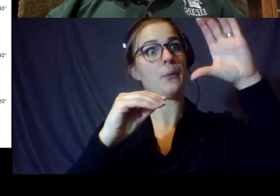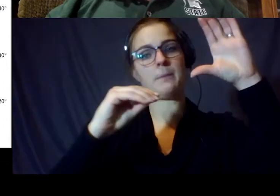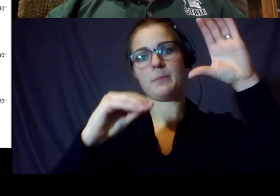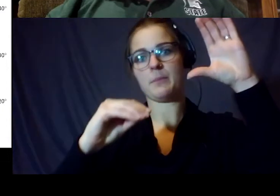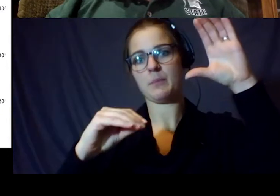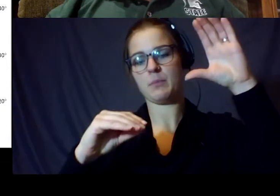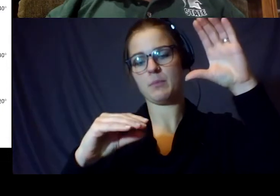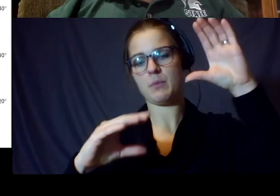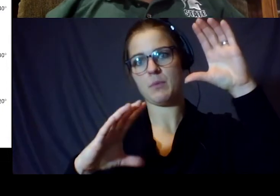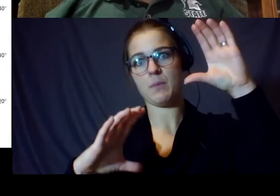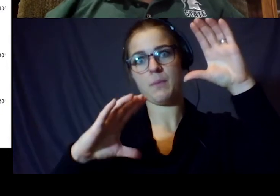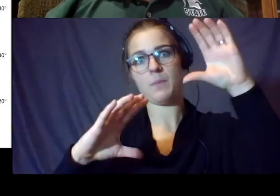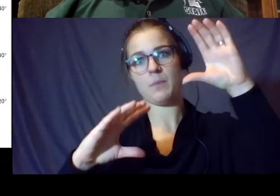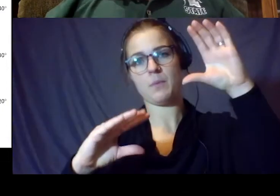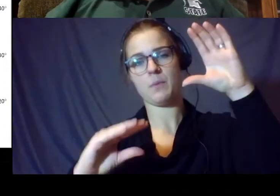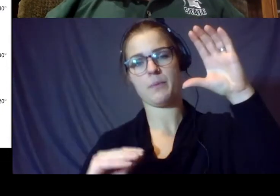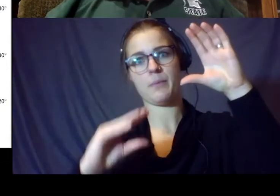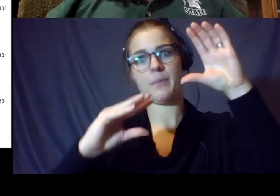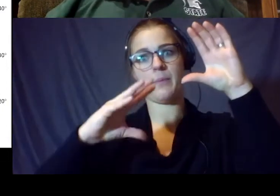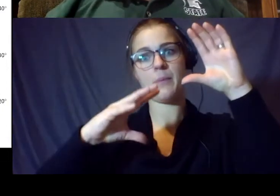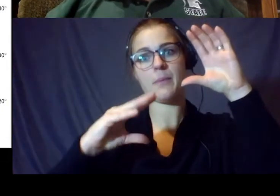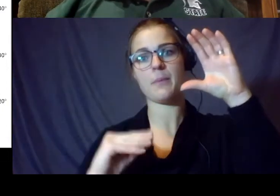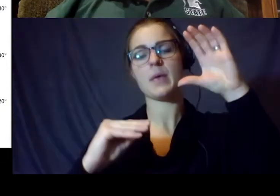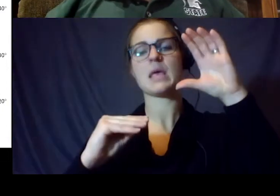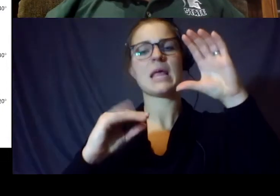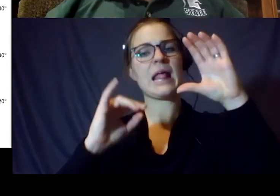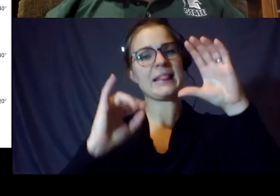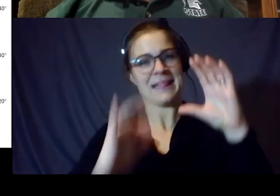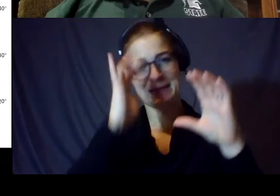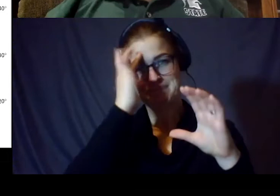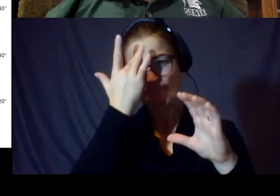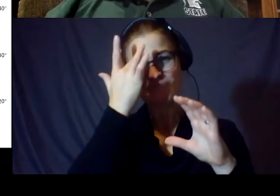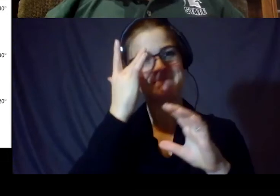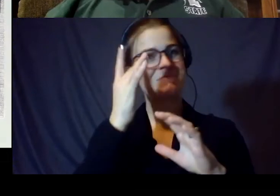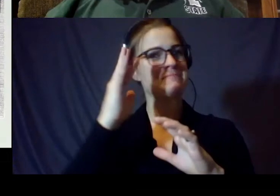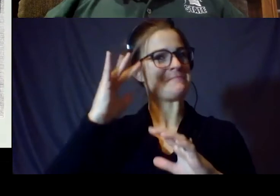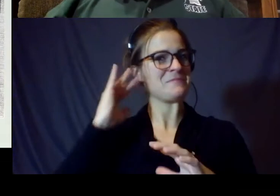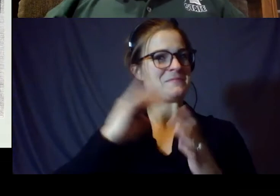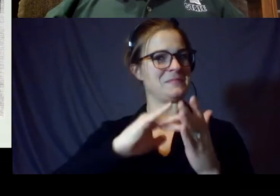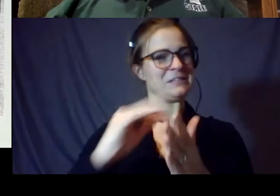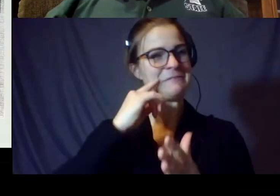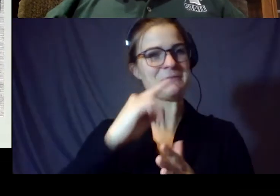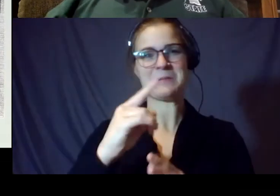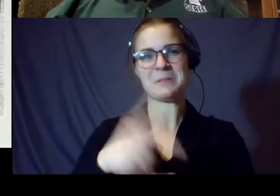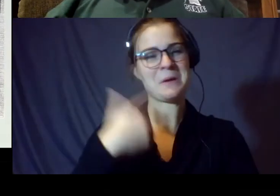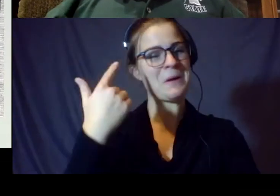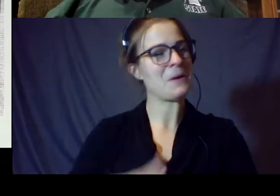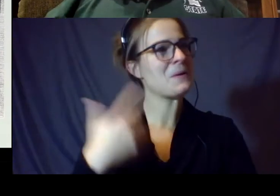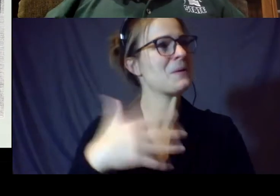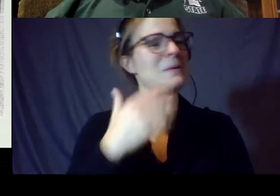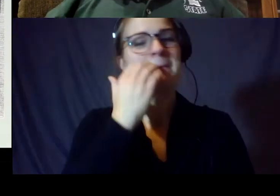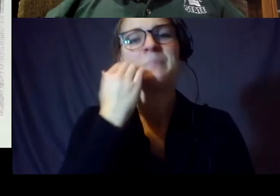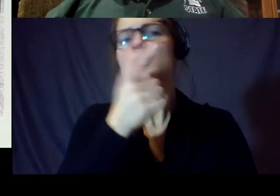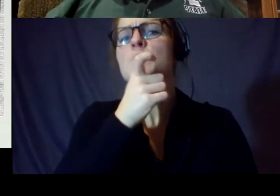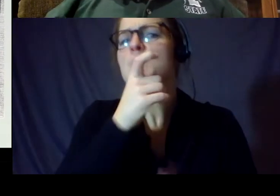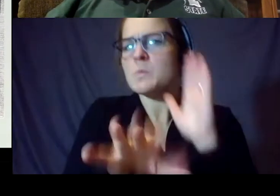dots along the main arc of Perseus. This must have annoyed the ancients to no end. Now, who discovered